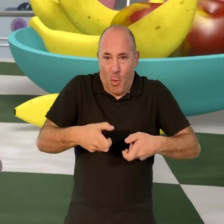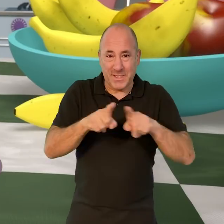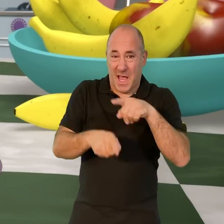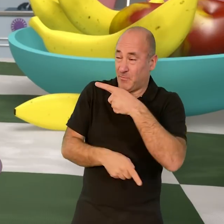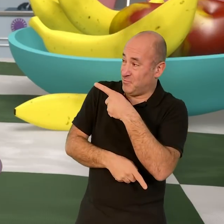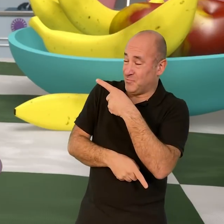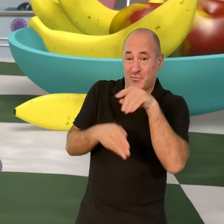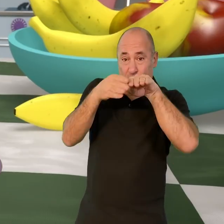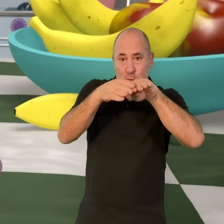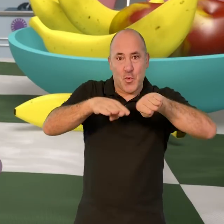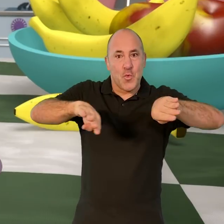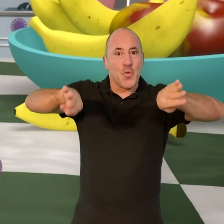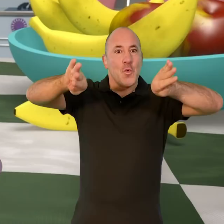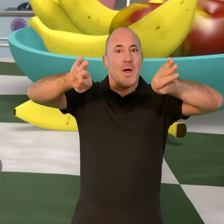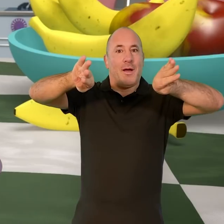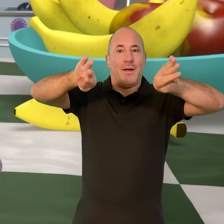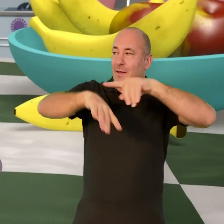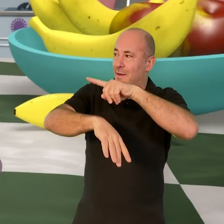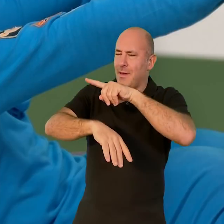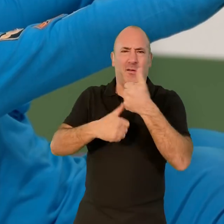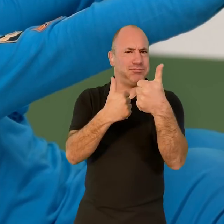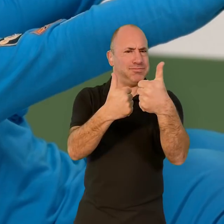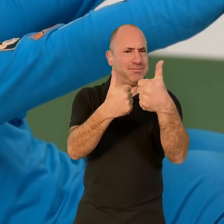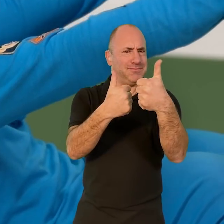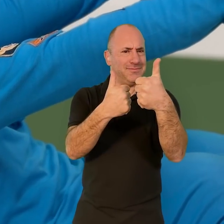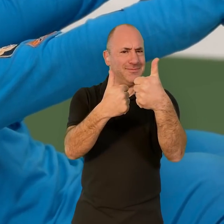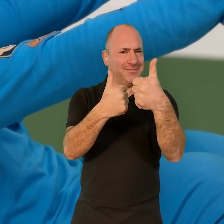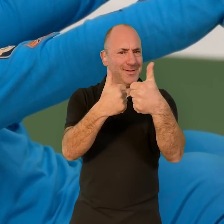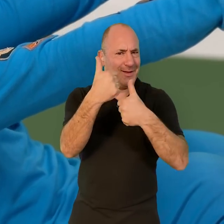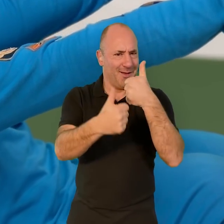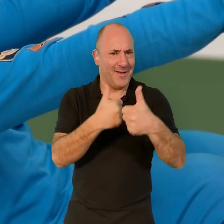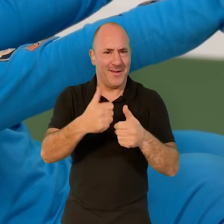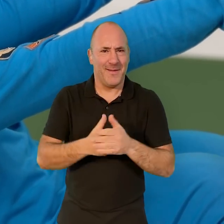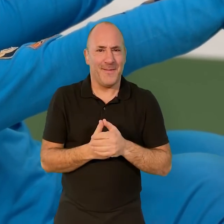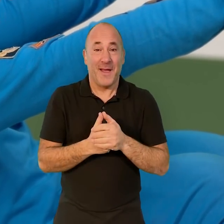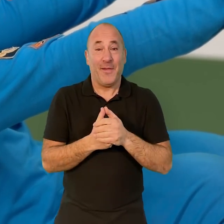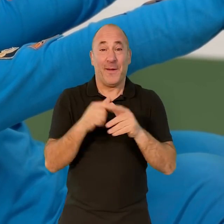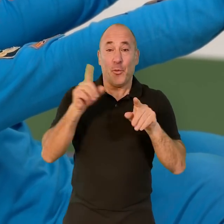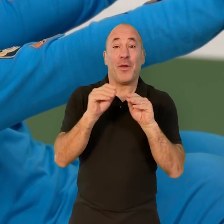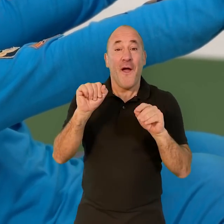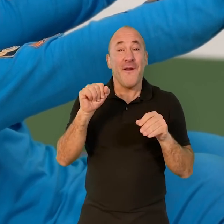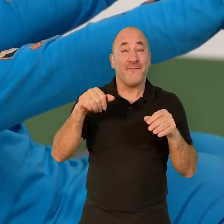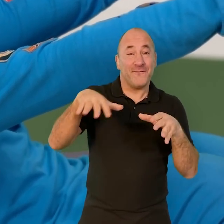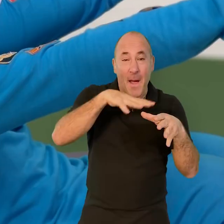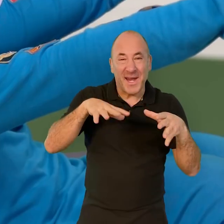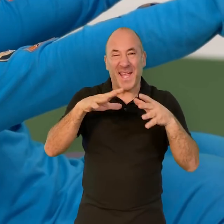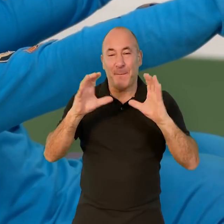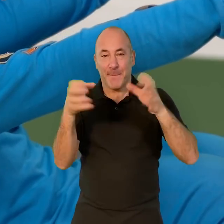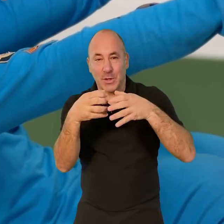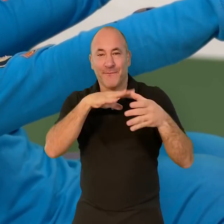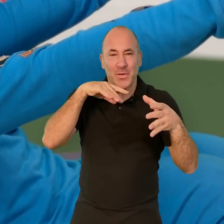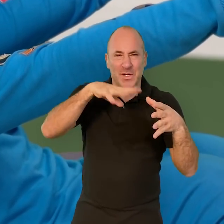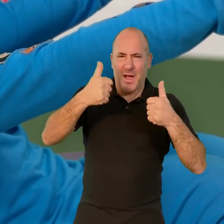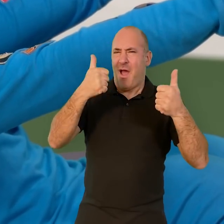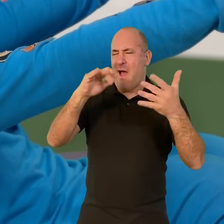and lift yourself up into your bowl pose. Well done, everyone. And along with her are her bunch, who are a